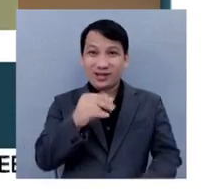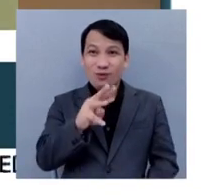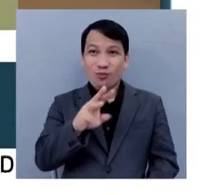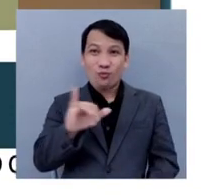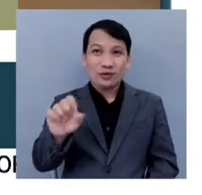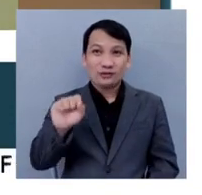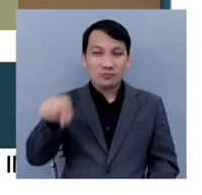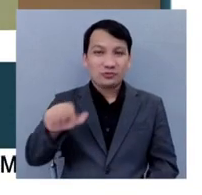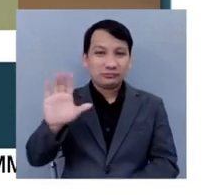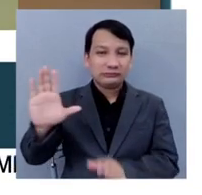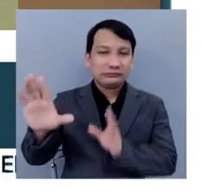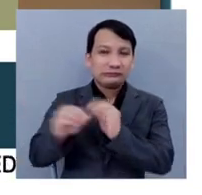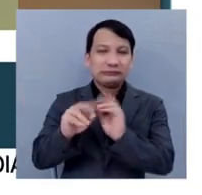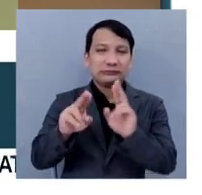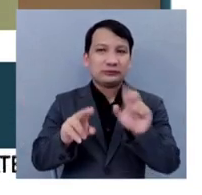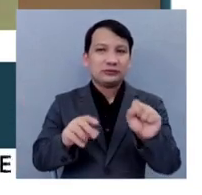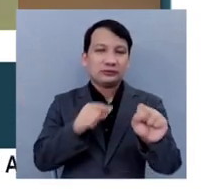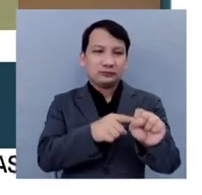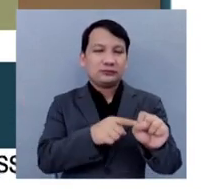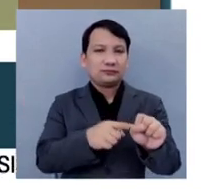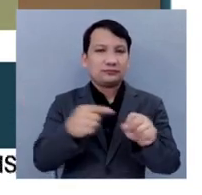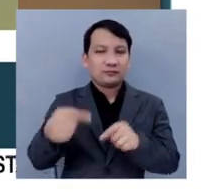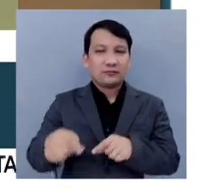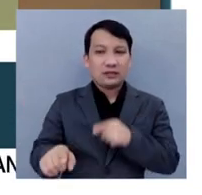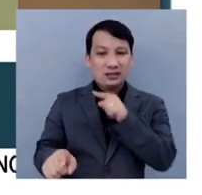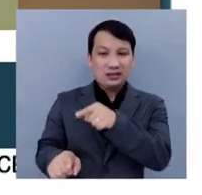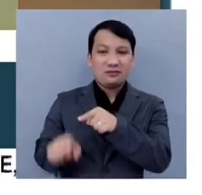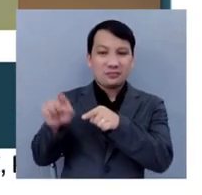lawyers in the U.S. against him personally.